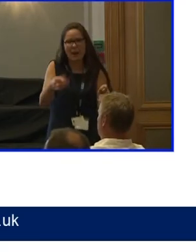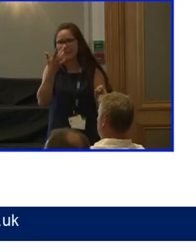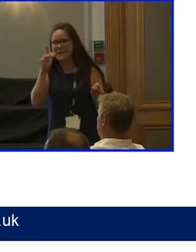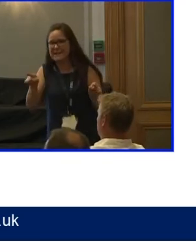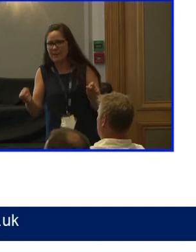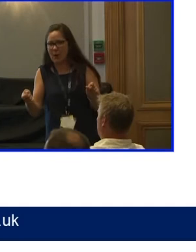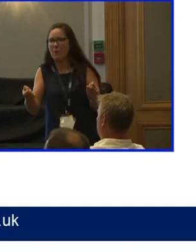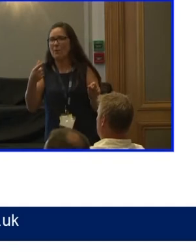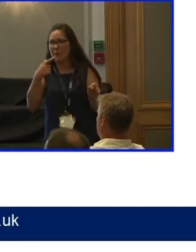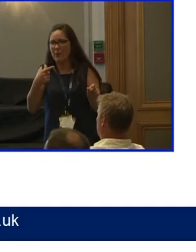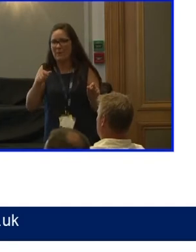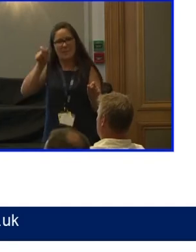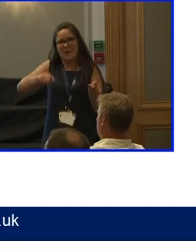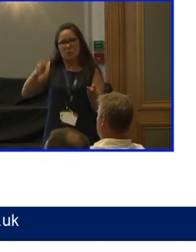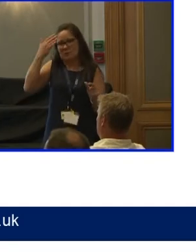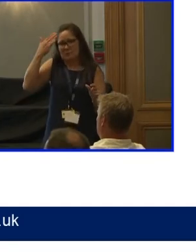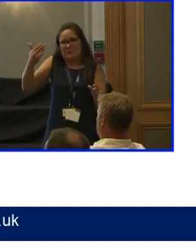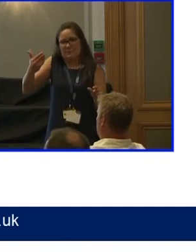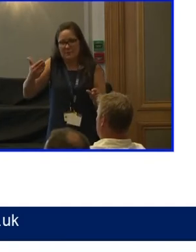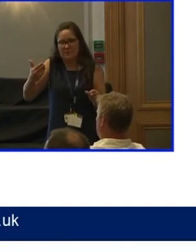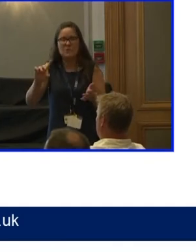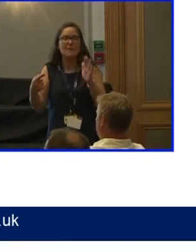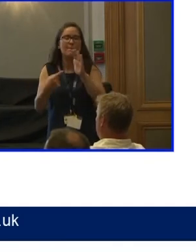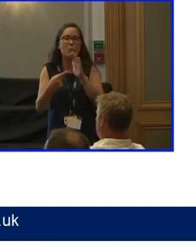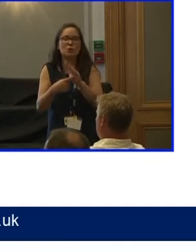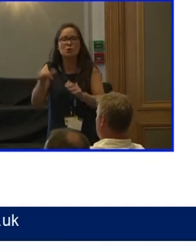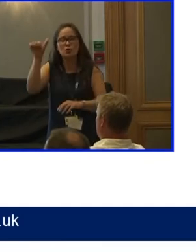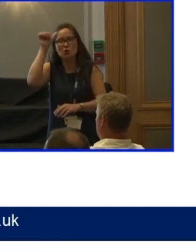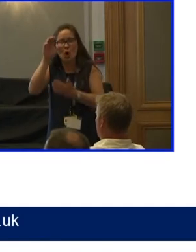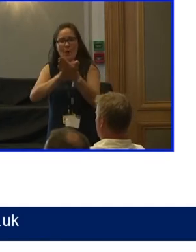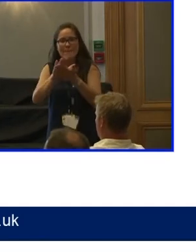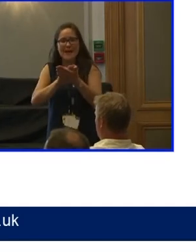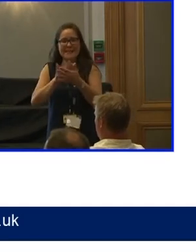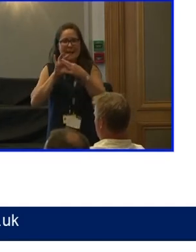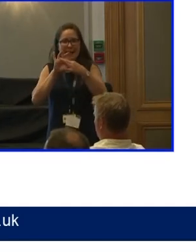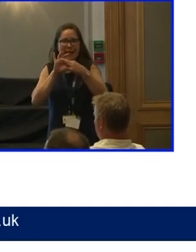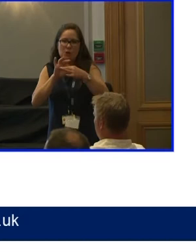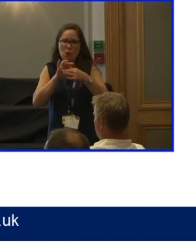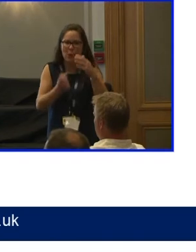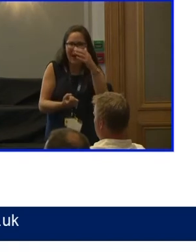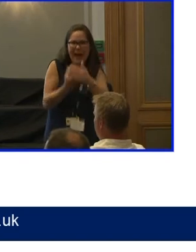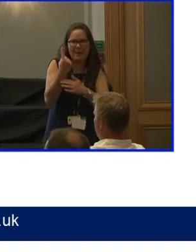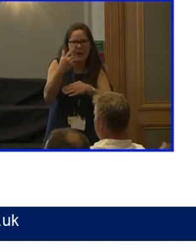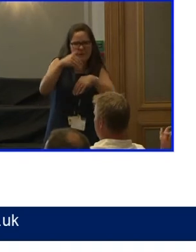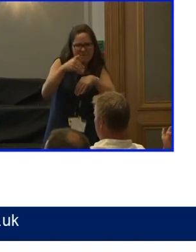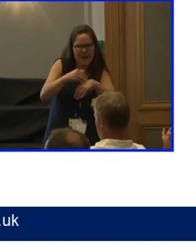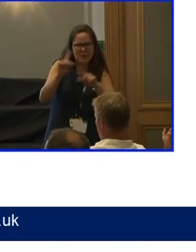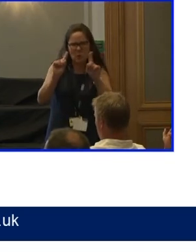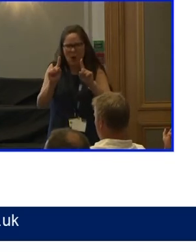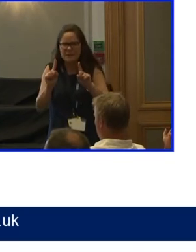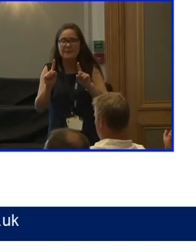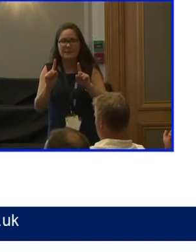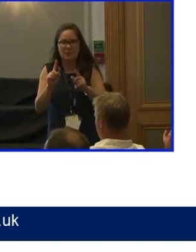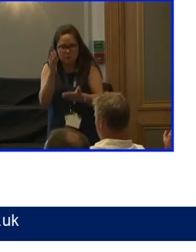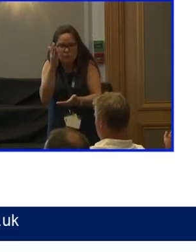And the reason this is really important is because it's used to establish a cause and effect relationship with the treatment and helps to isolate the effect of the treatment.